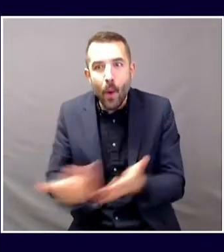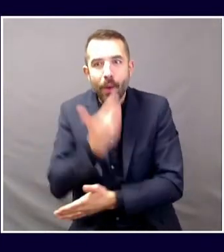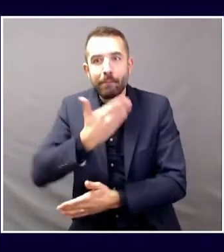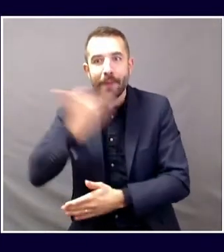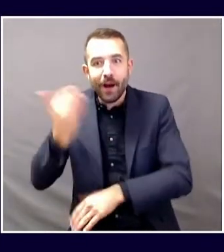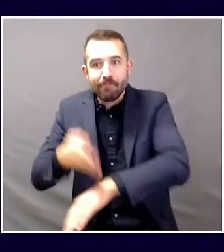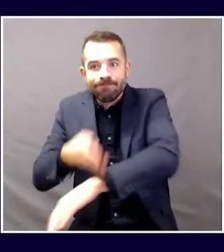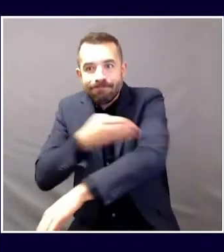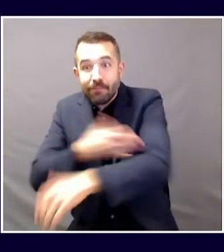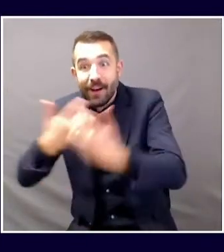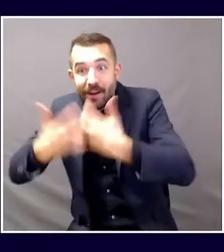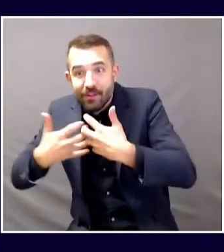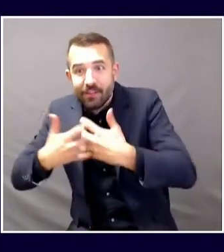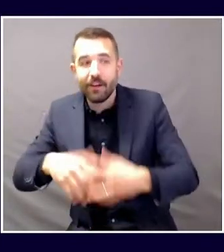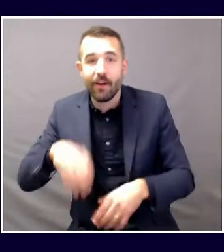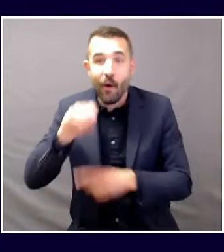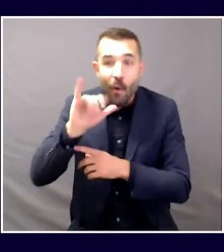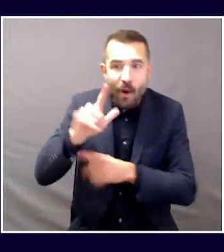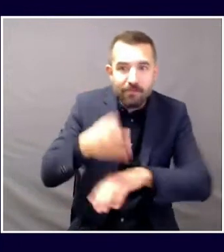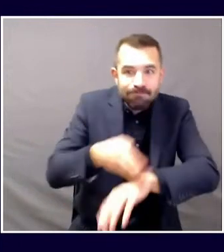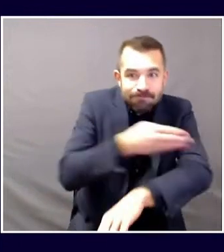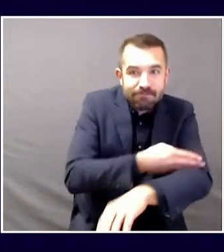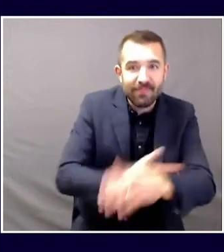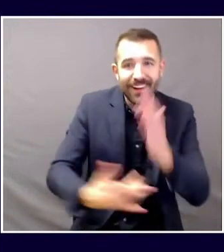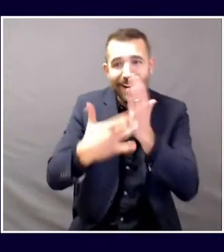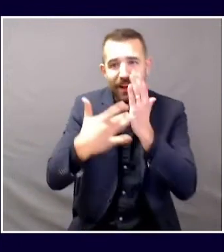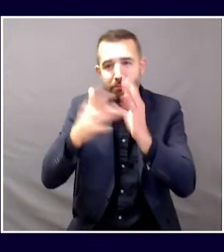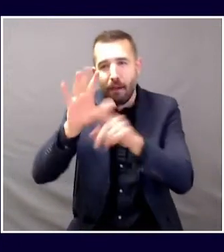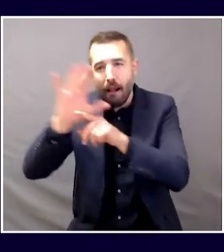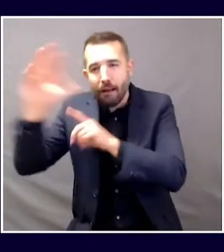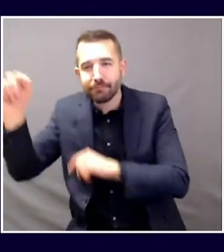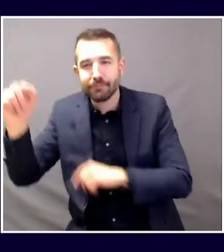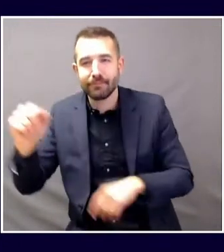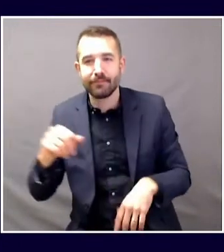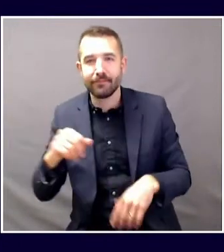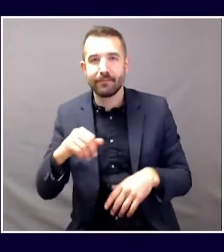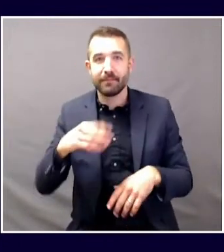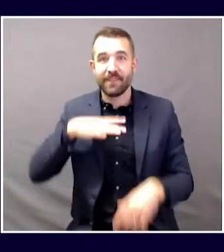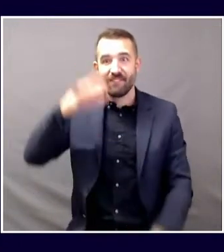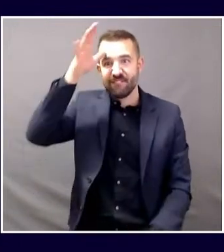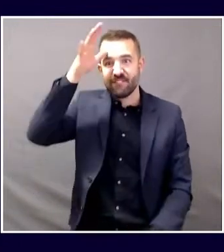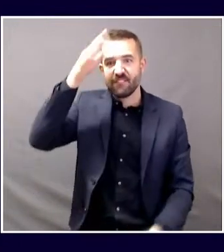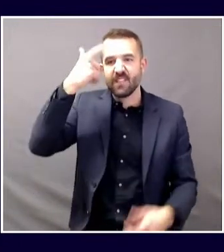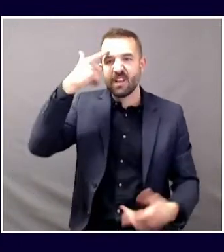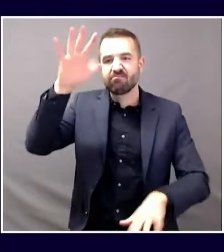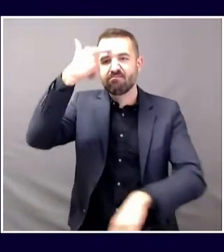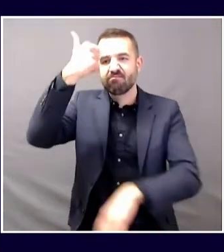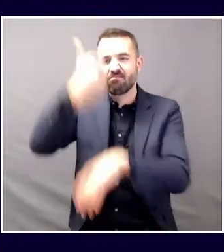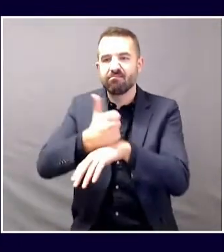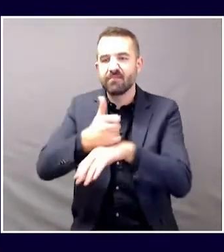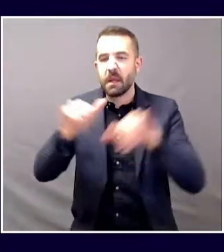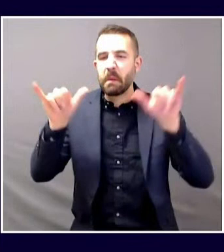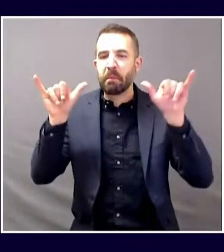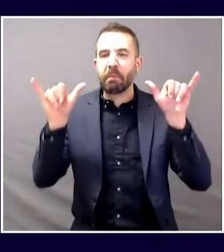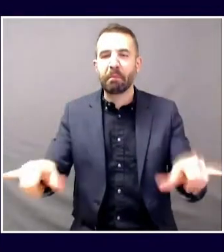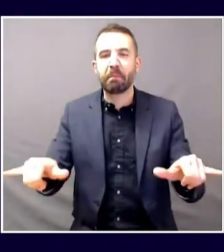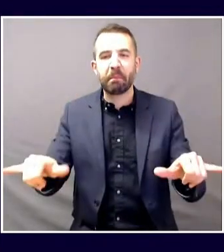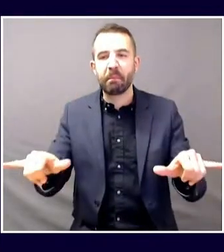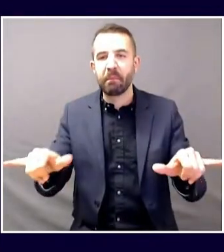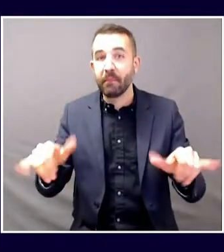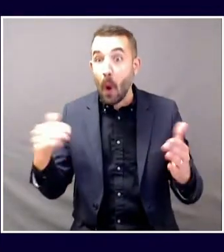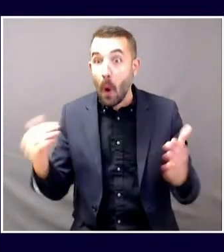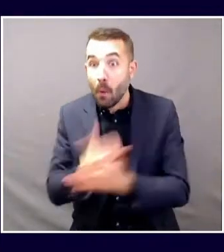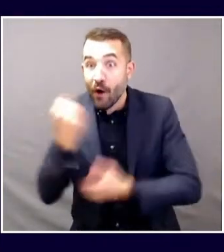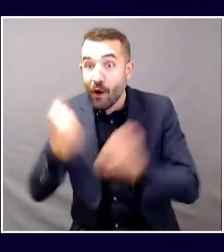better, my dad couldn't appreciate that the world around him had changed. He couldn't appreciate that he didn't need